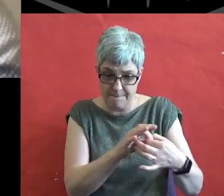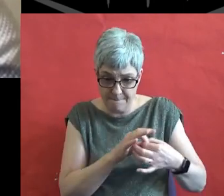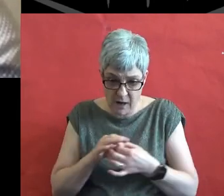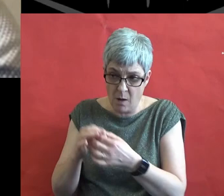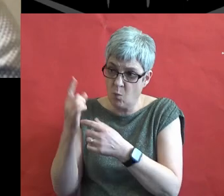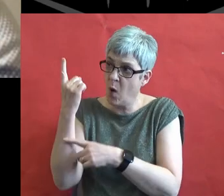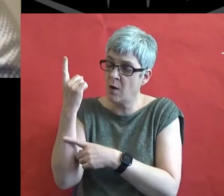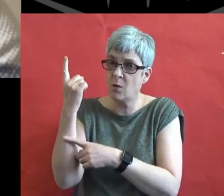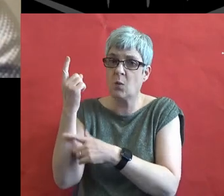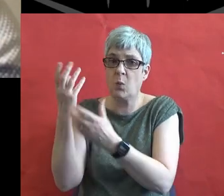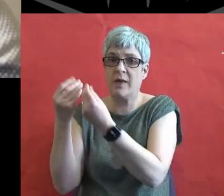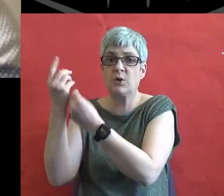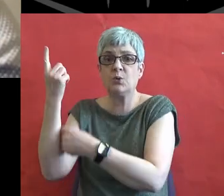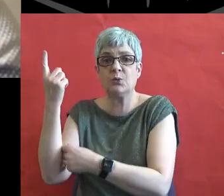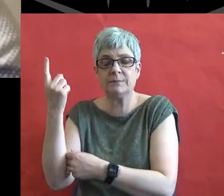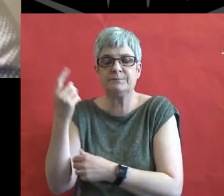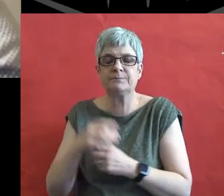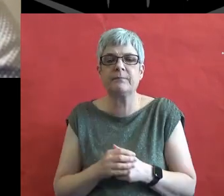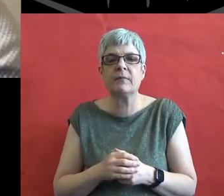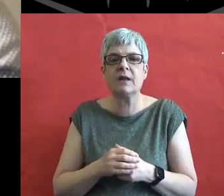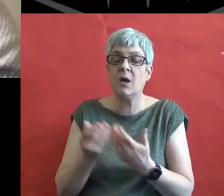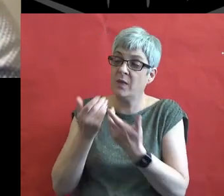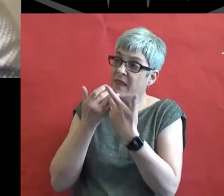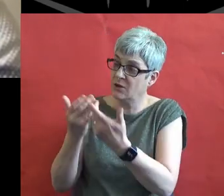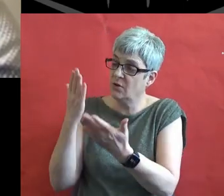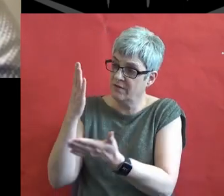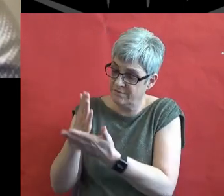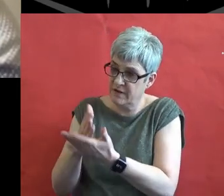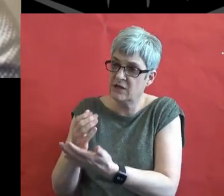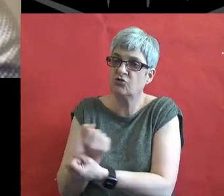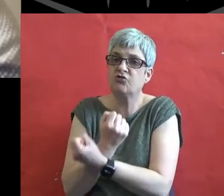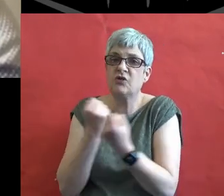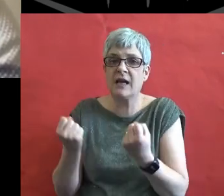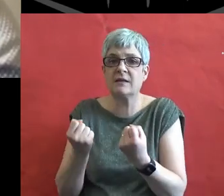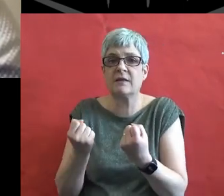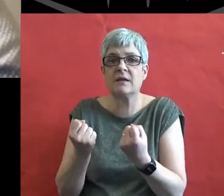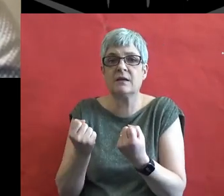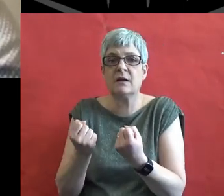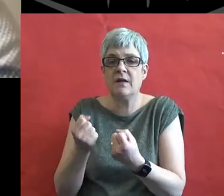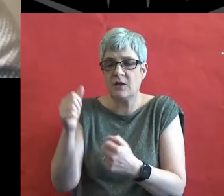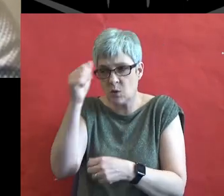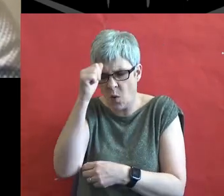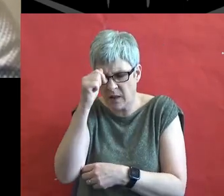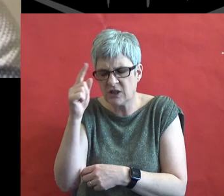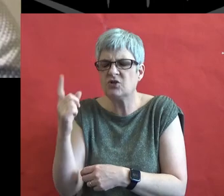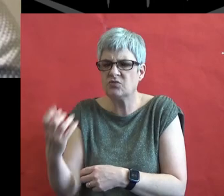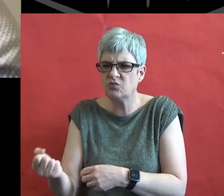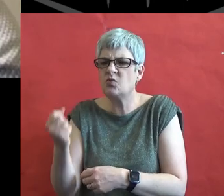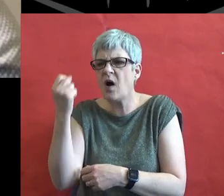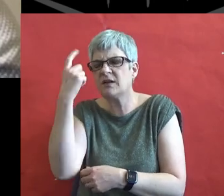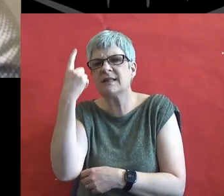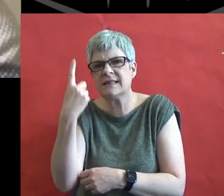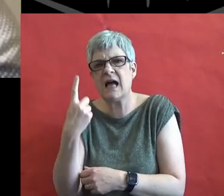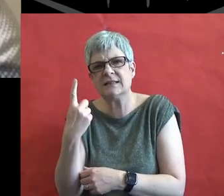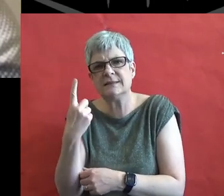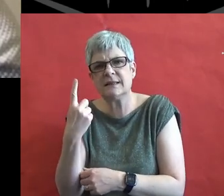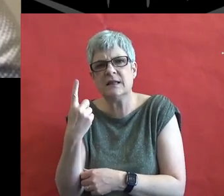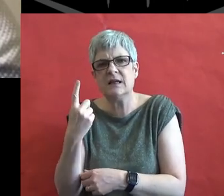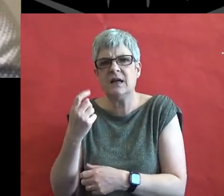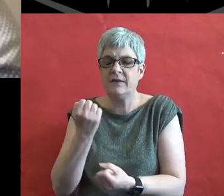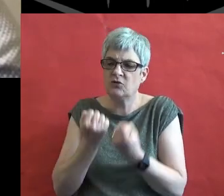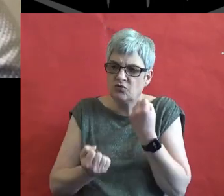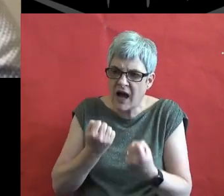May we become one with you. We thank you for the assurance this brings, the knowledge that you understand the trials